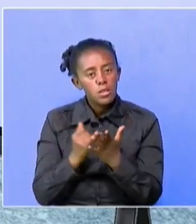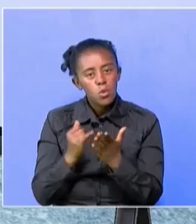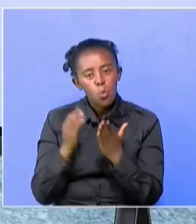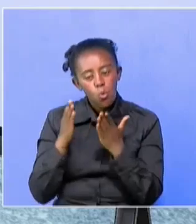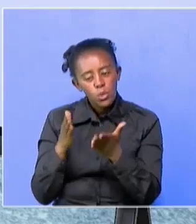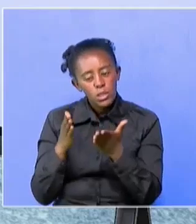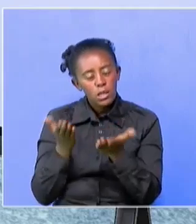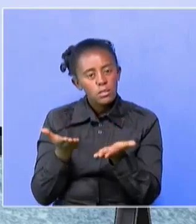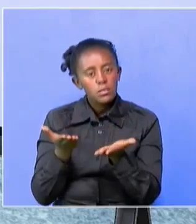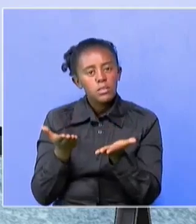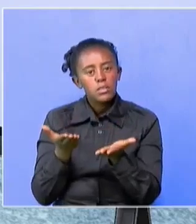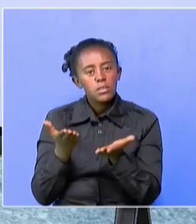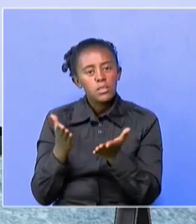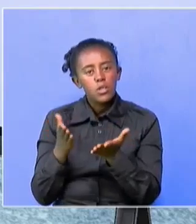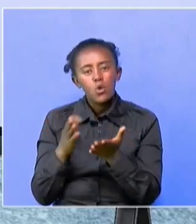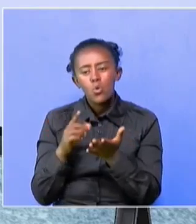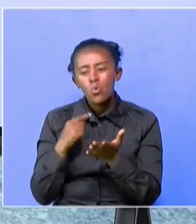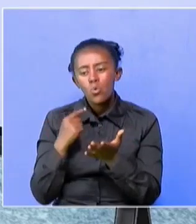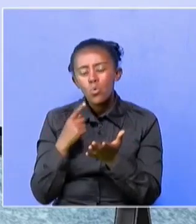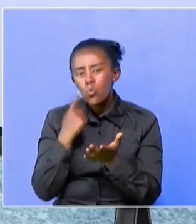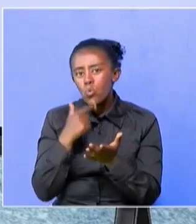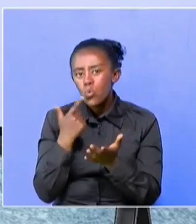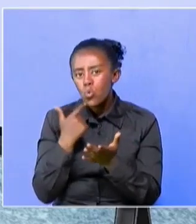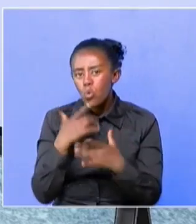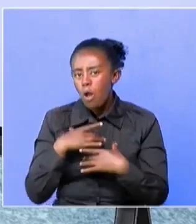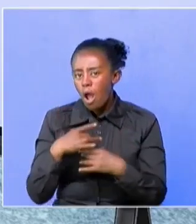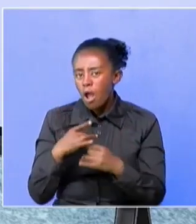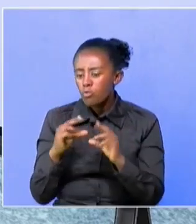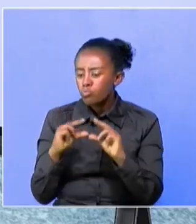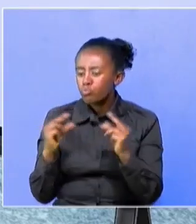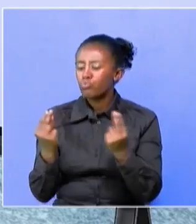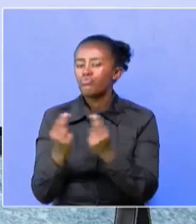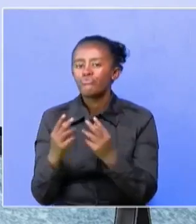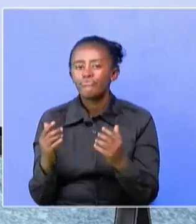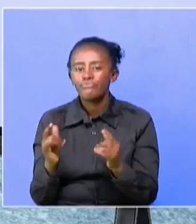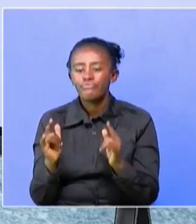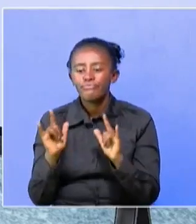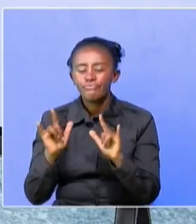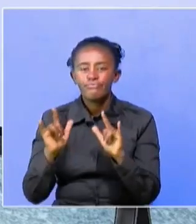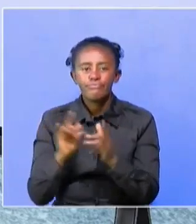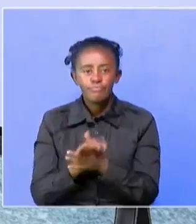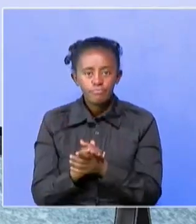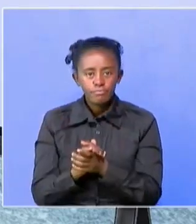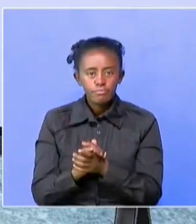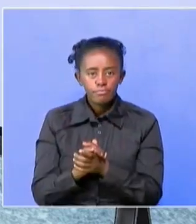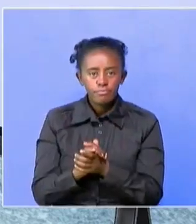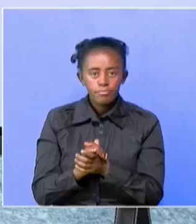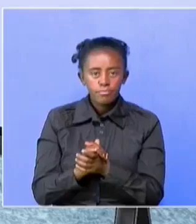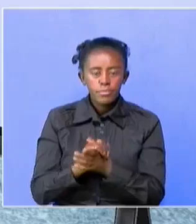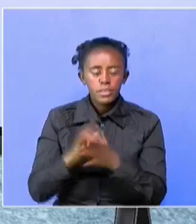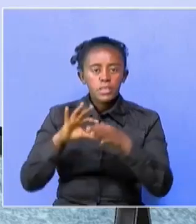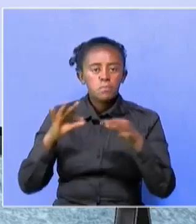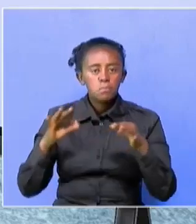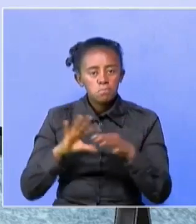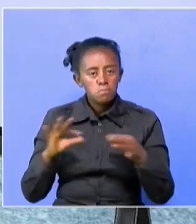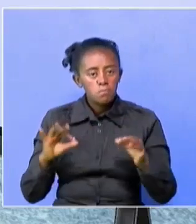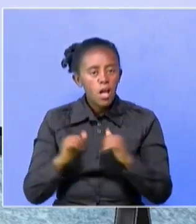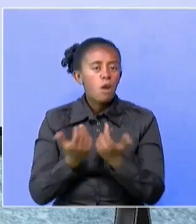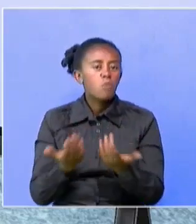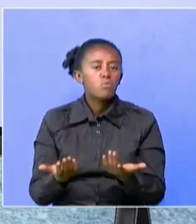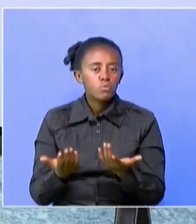students who like reading in group. What do they say about this statement? Oh,